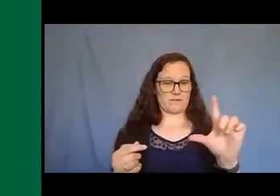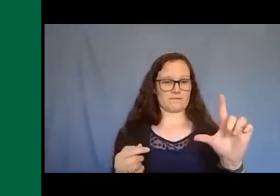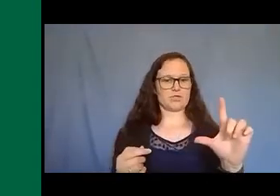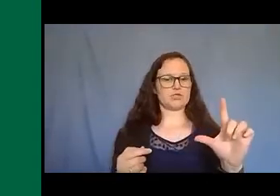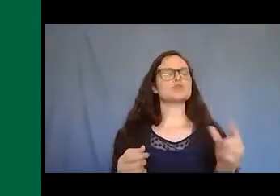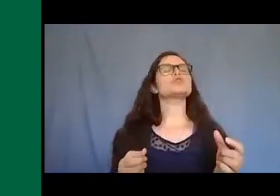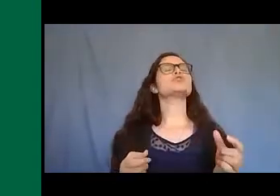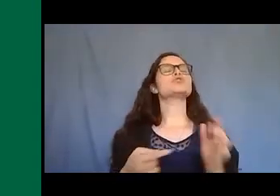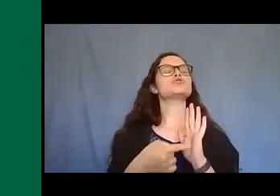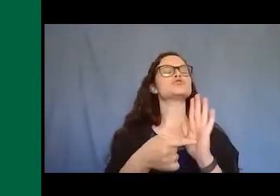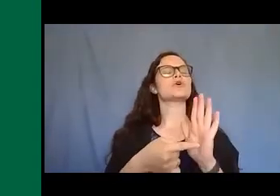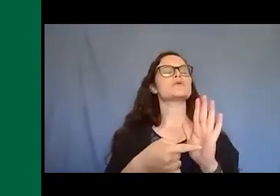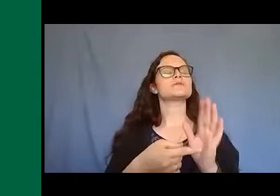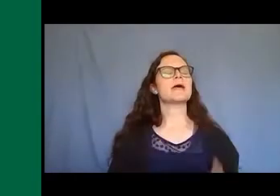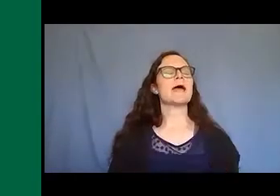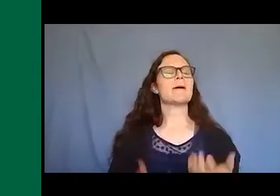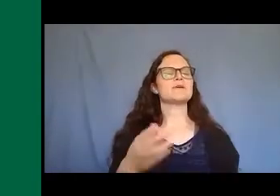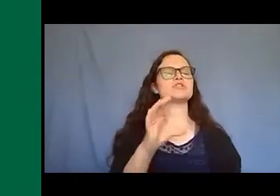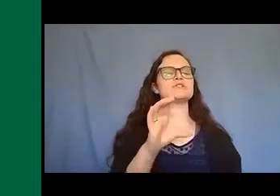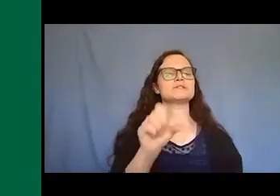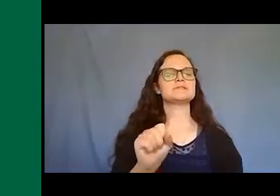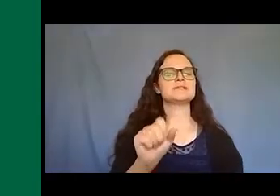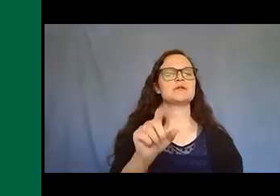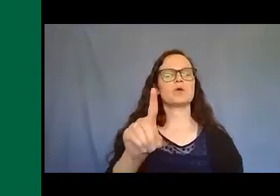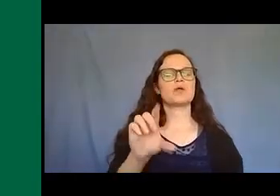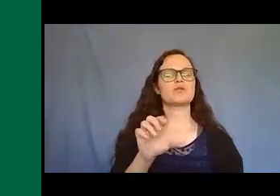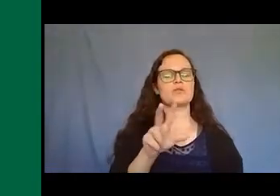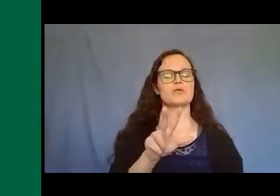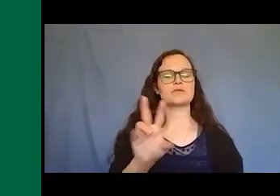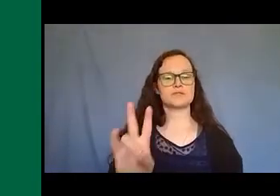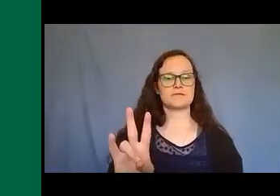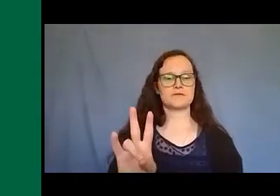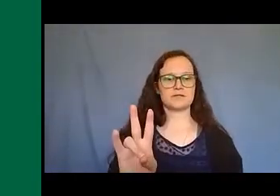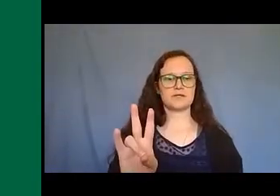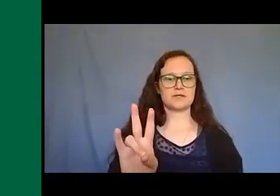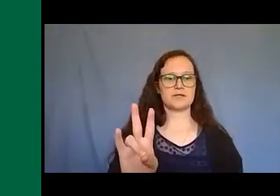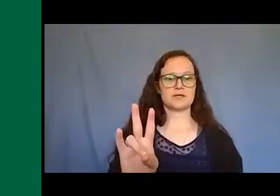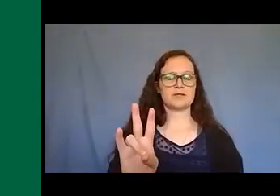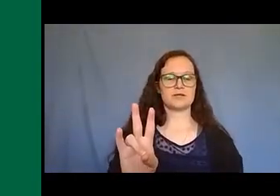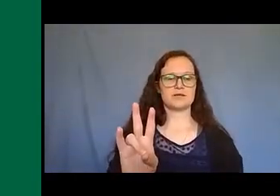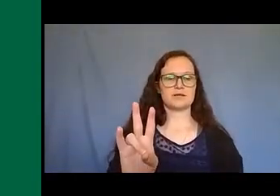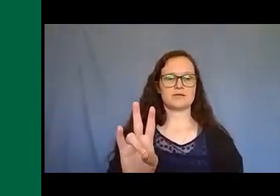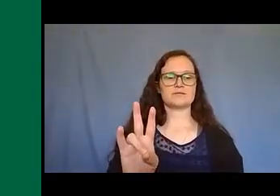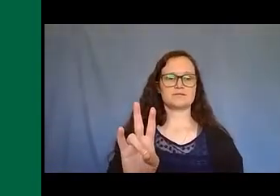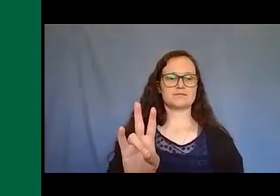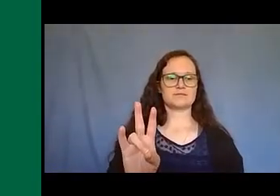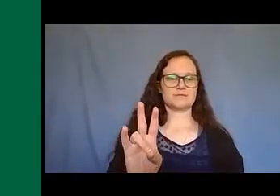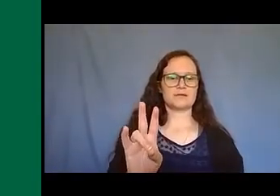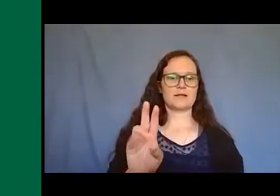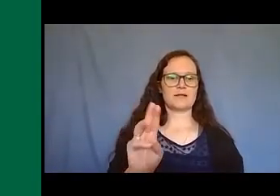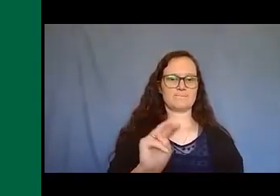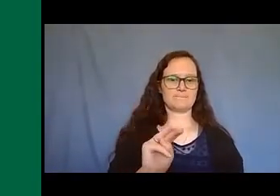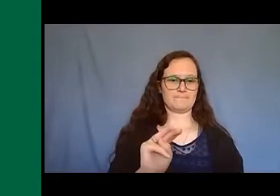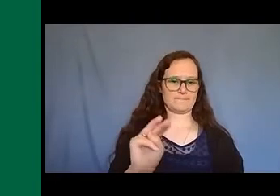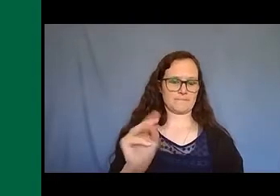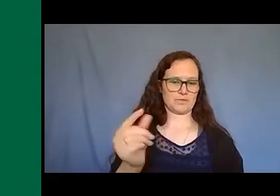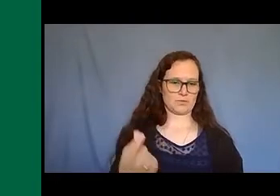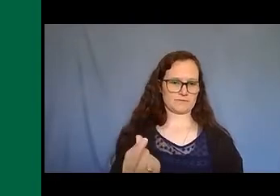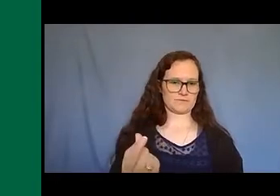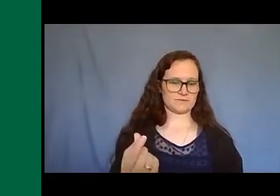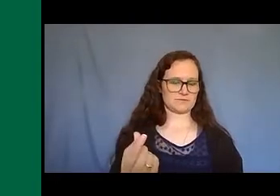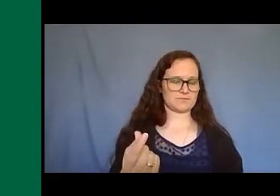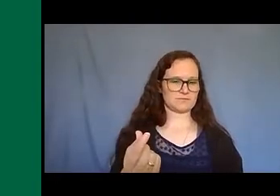of cesium-137 in millibecquerel per grams, and then the y-axis shows the depth of